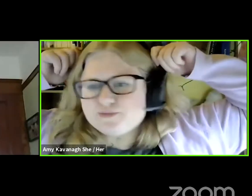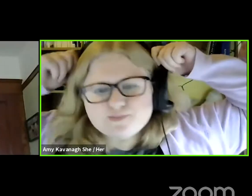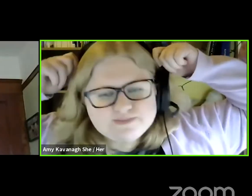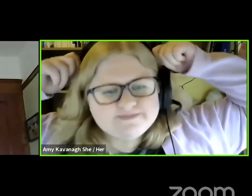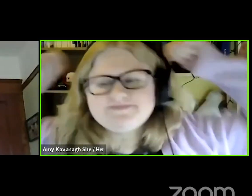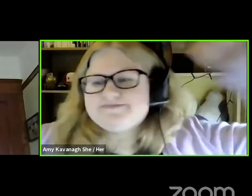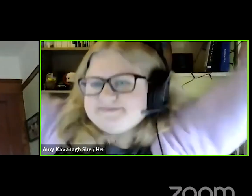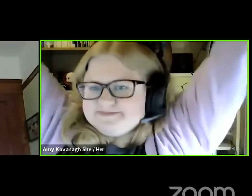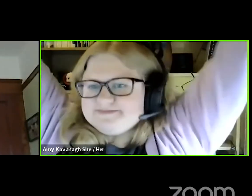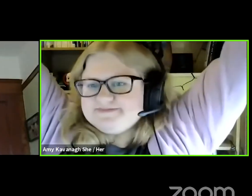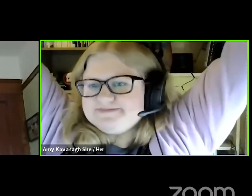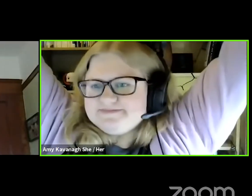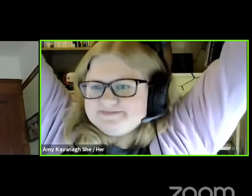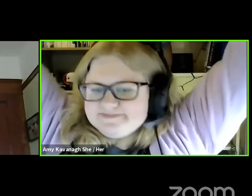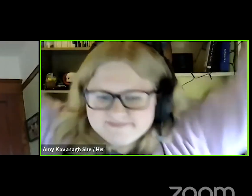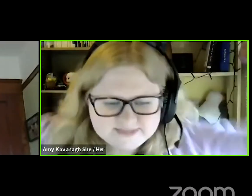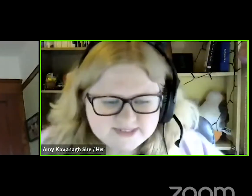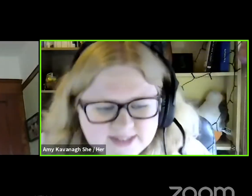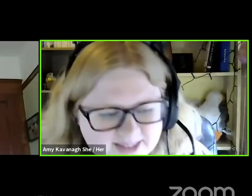Hello.